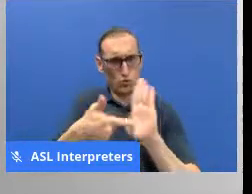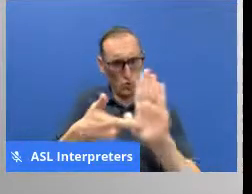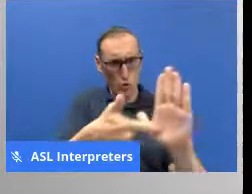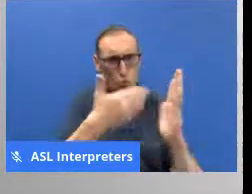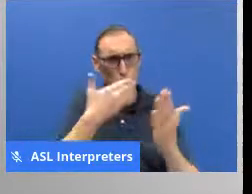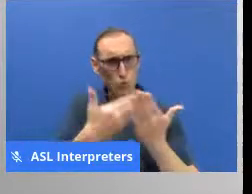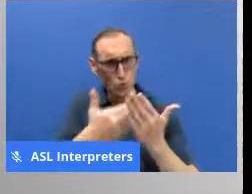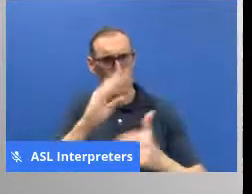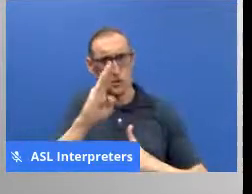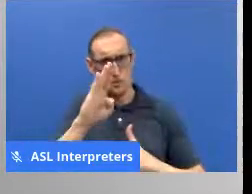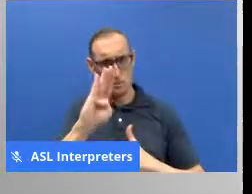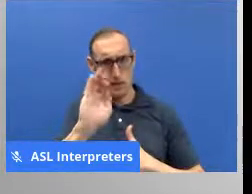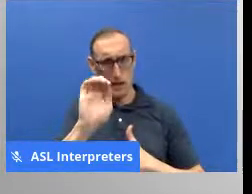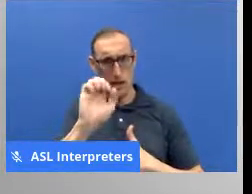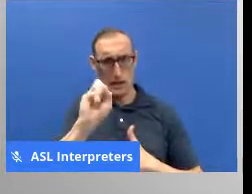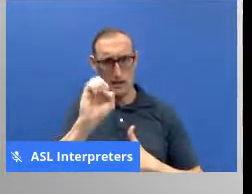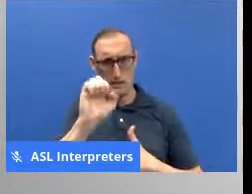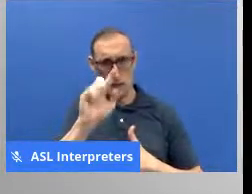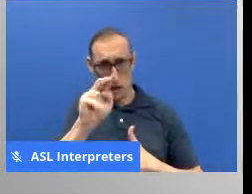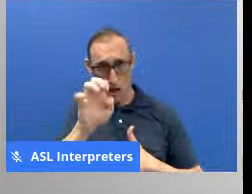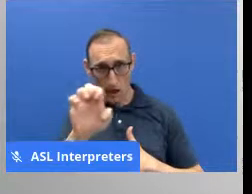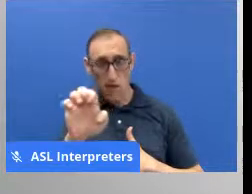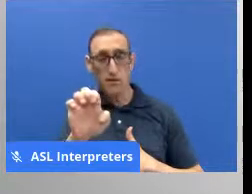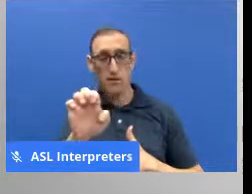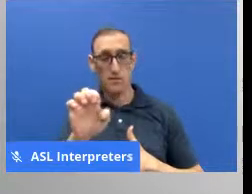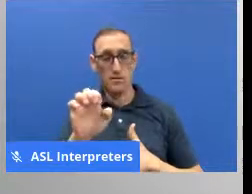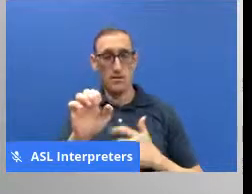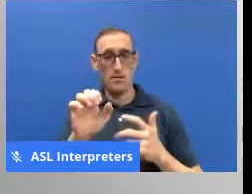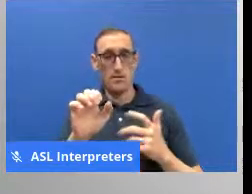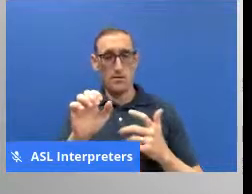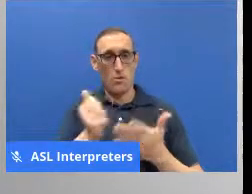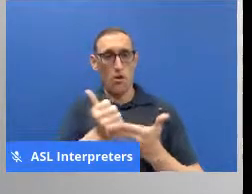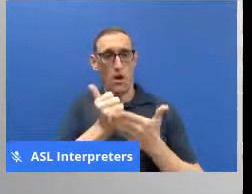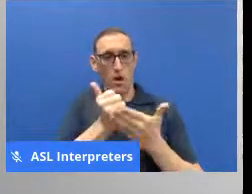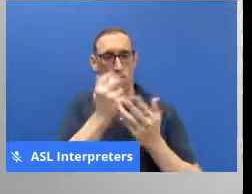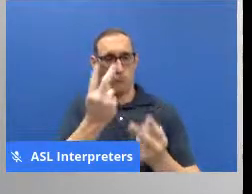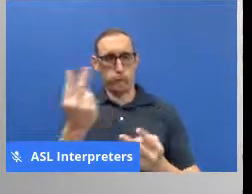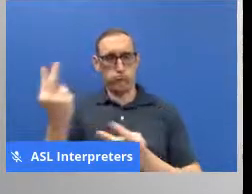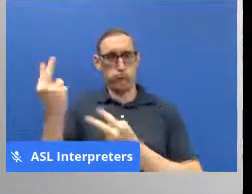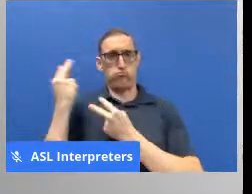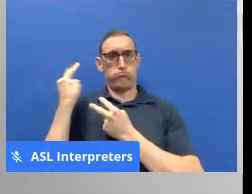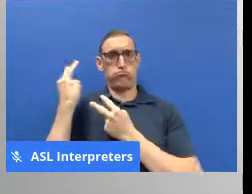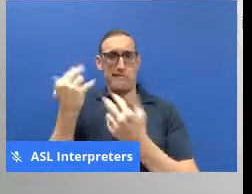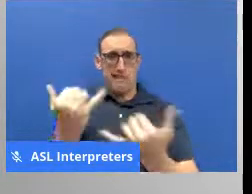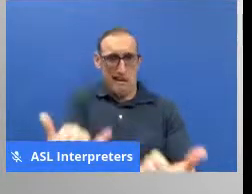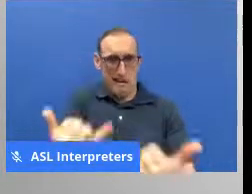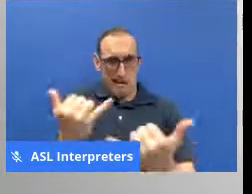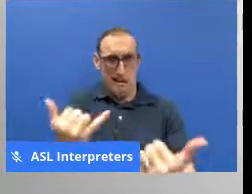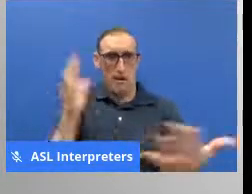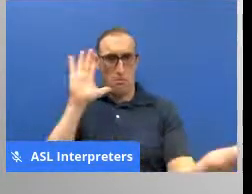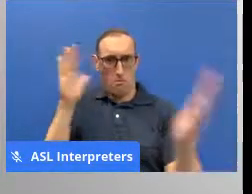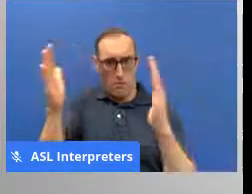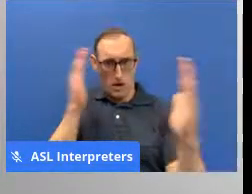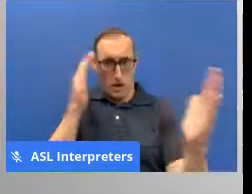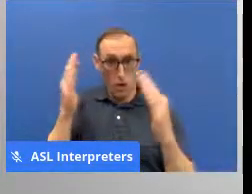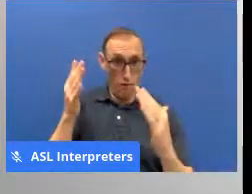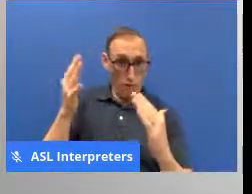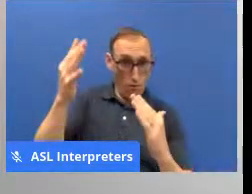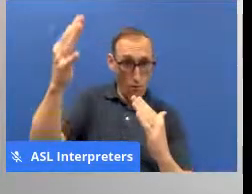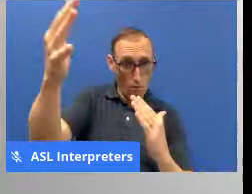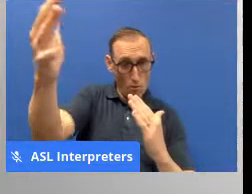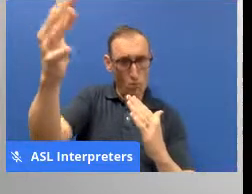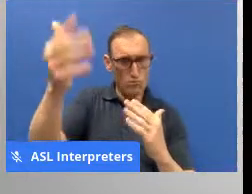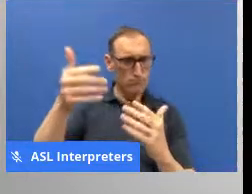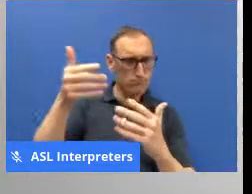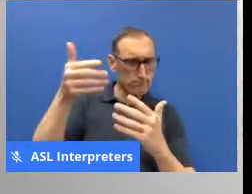of the self-assessment may help, conceptualize where you were earlier this year and then think about where you're going. So it can